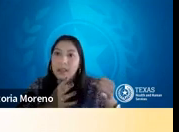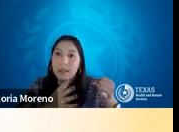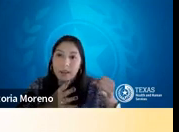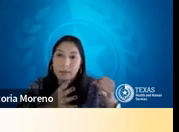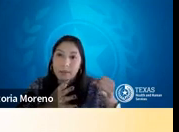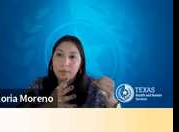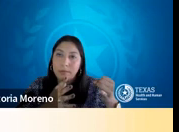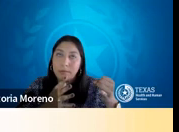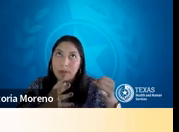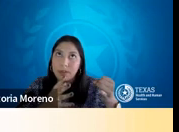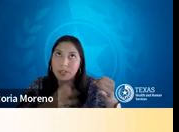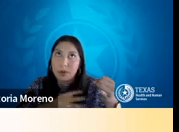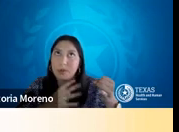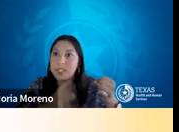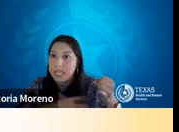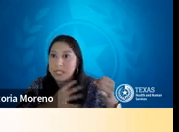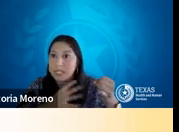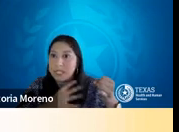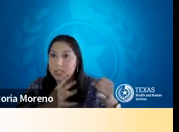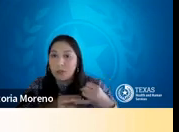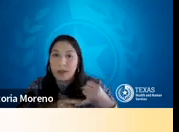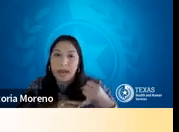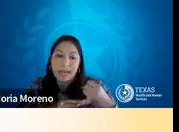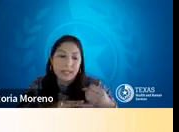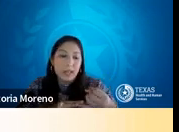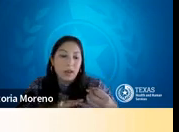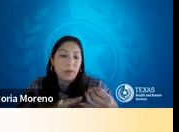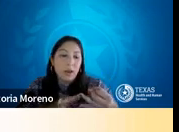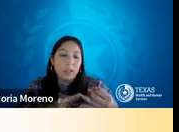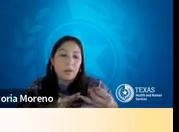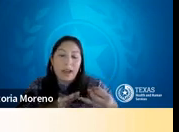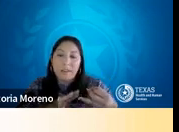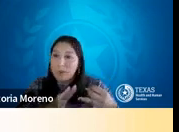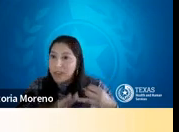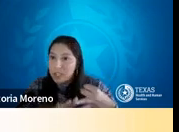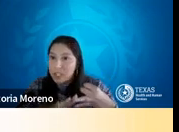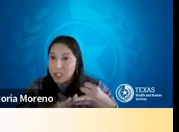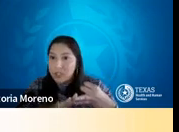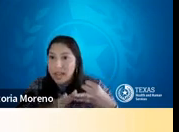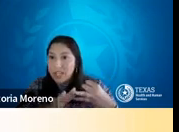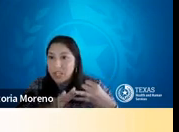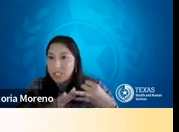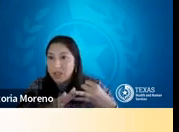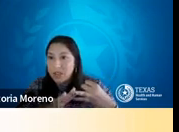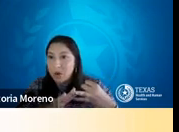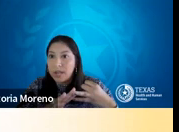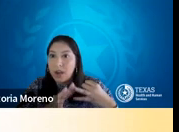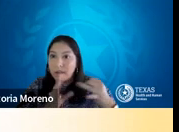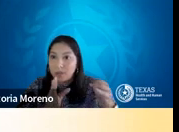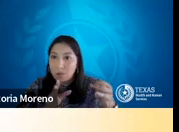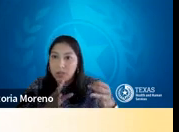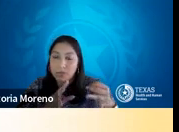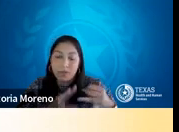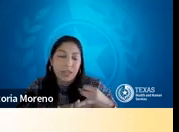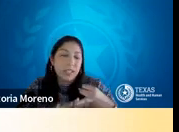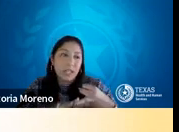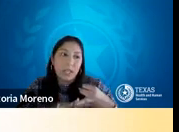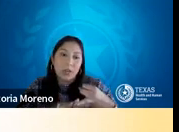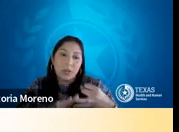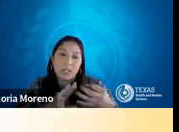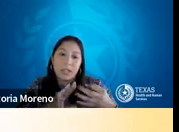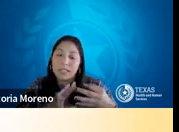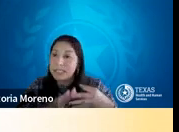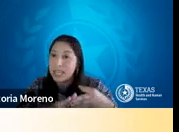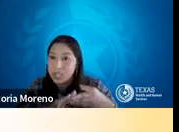on under the scope of stings and controlled buys. We also have prevention strategies that are going on, of course,